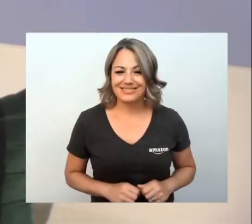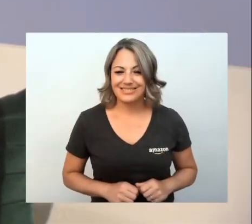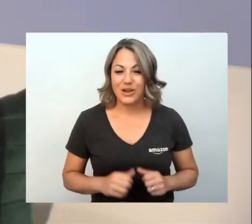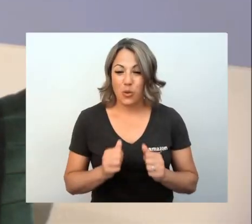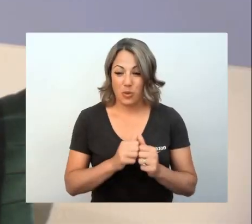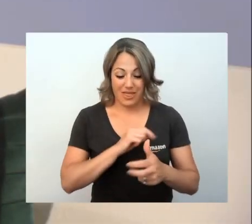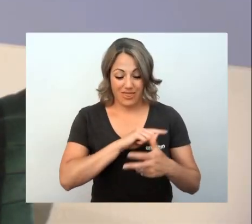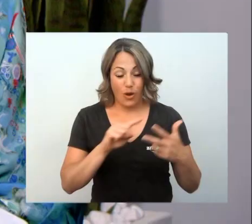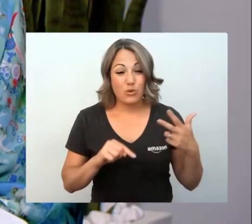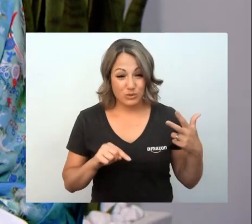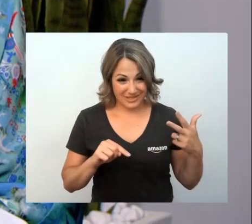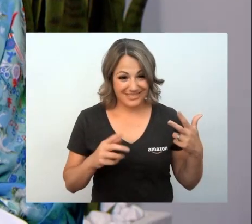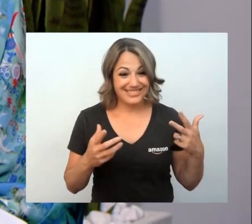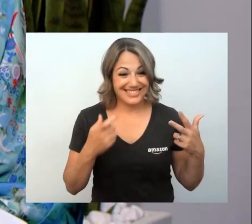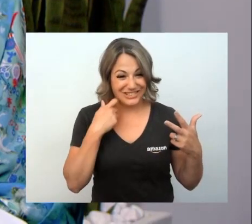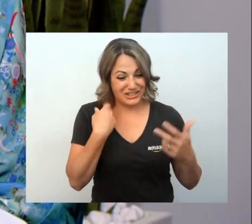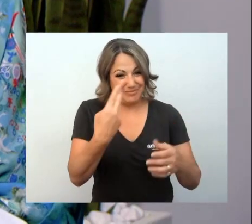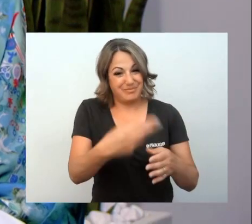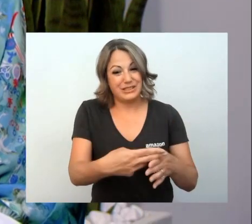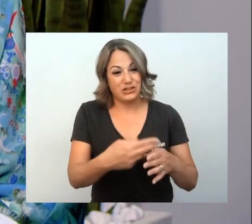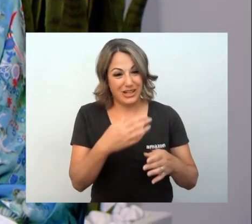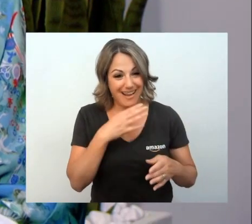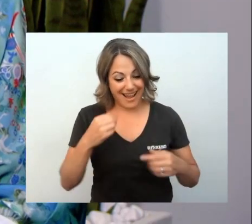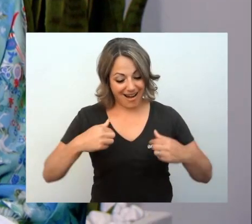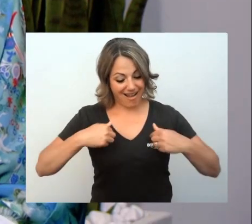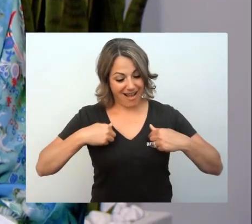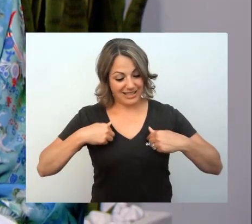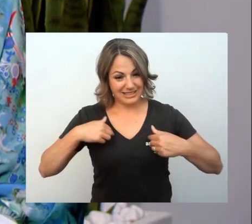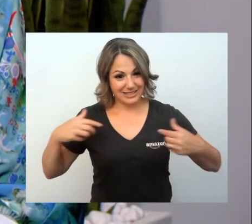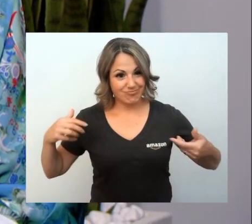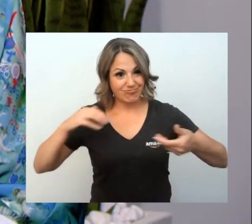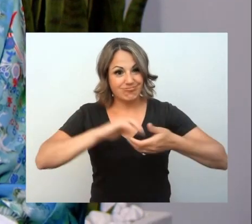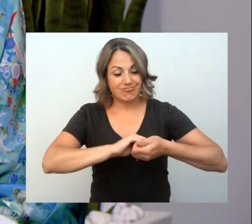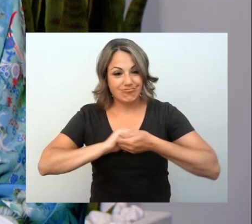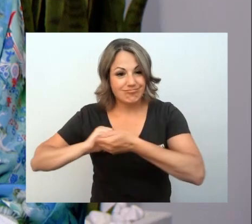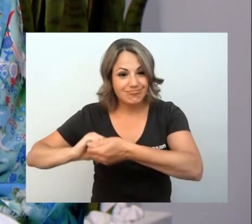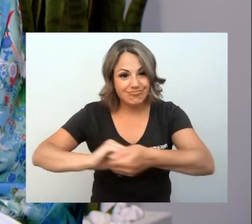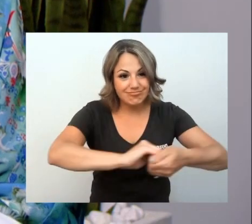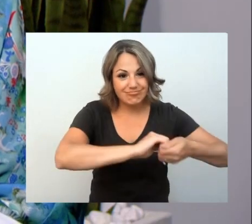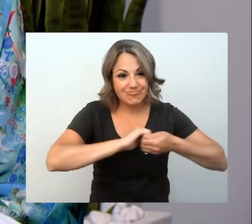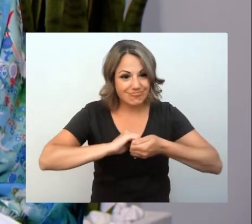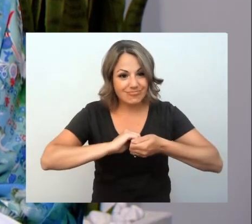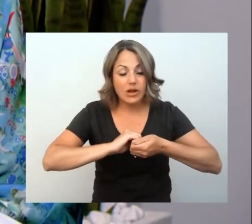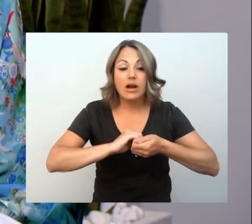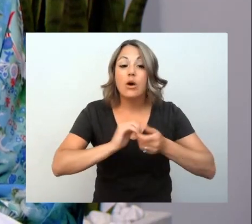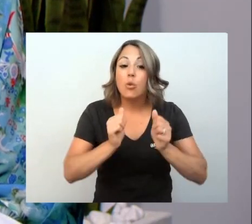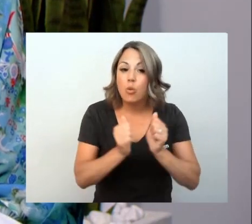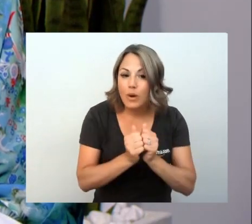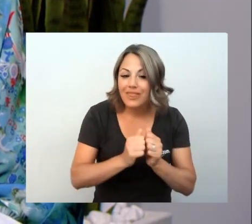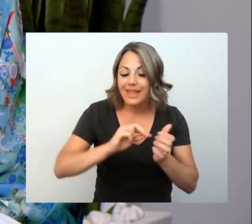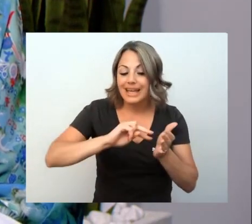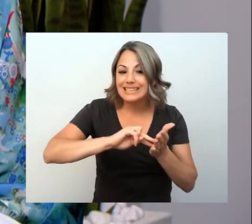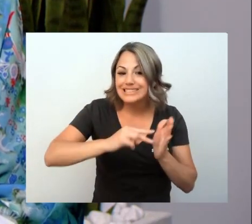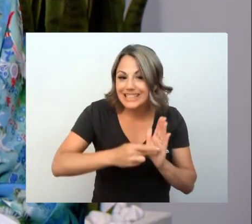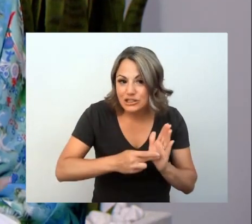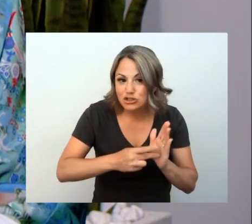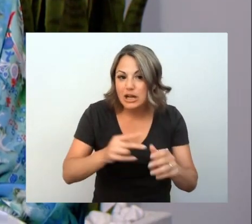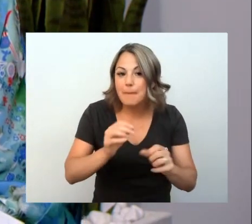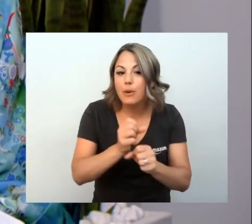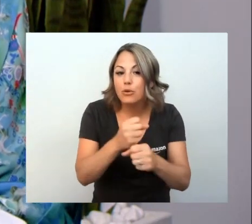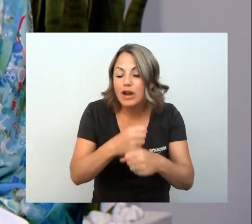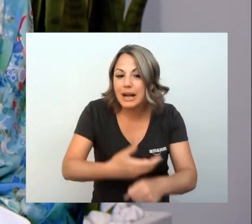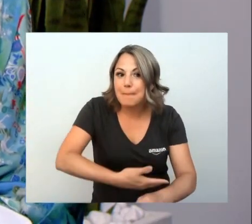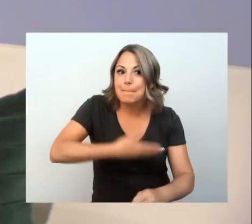those models and us all working together and being intentional about making it a better place, then